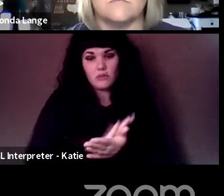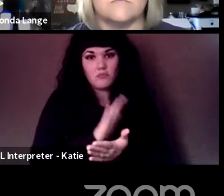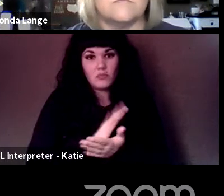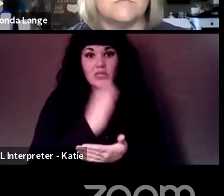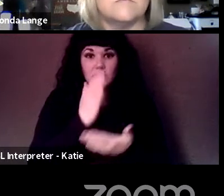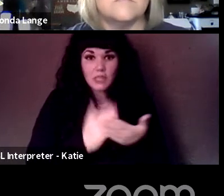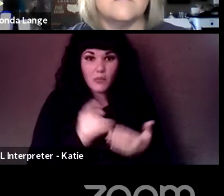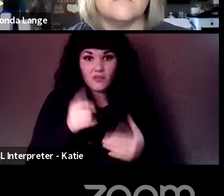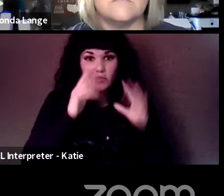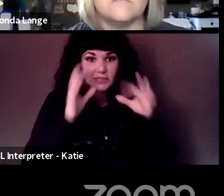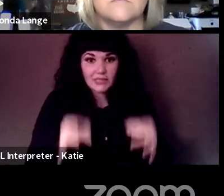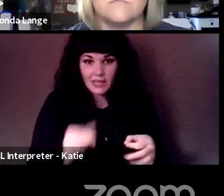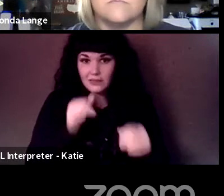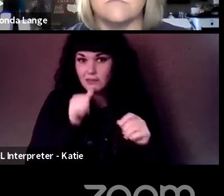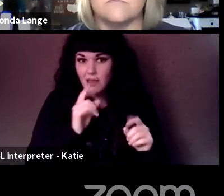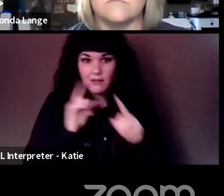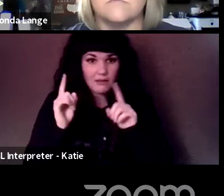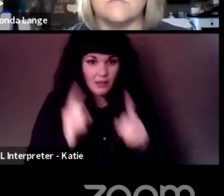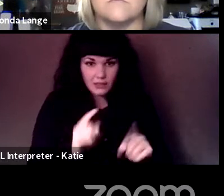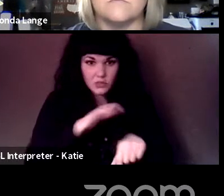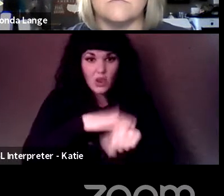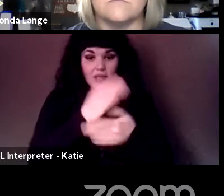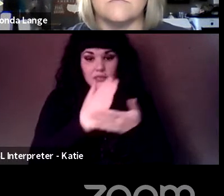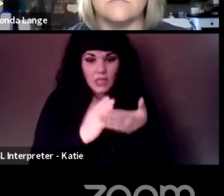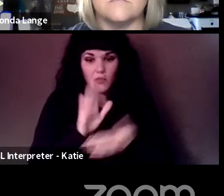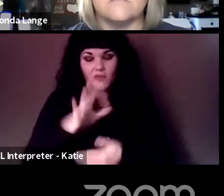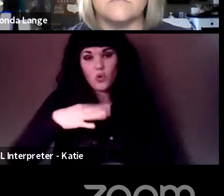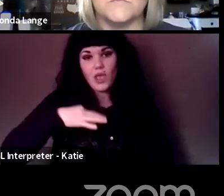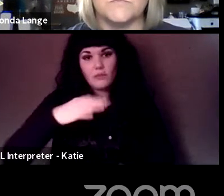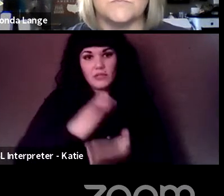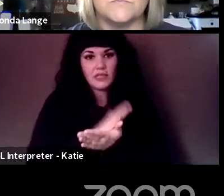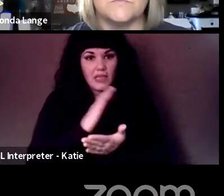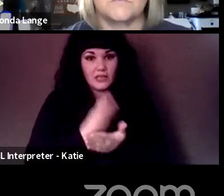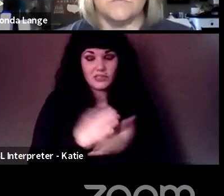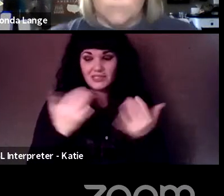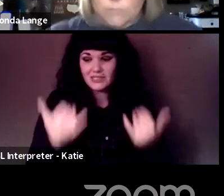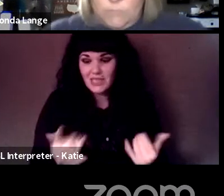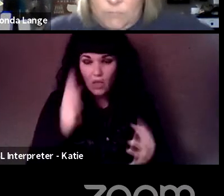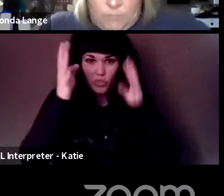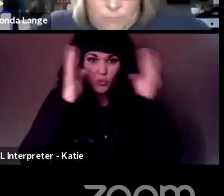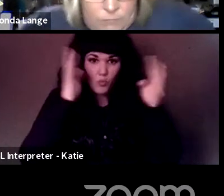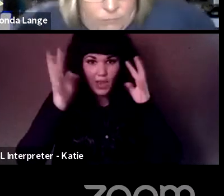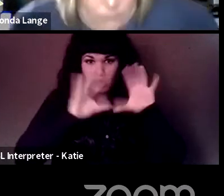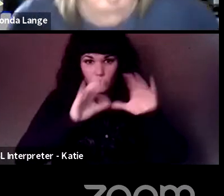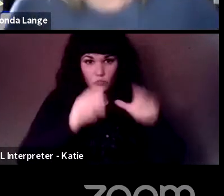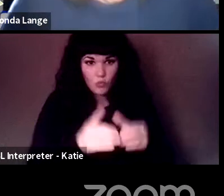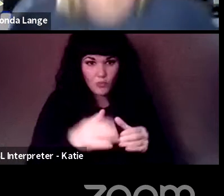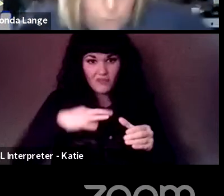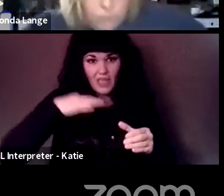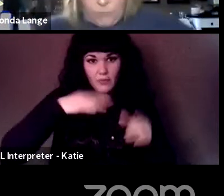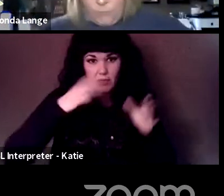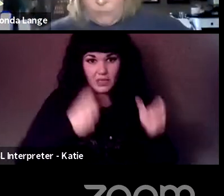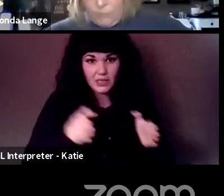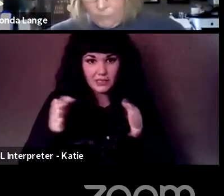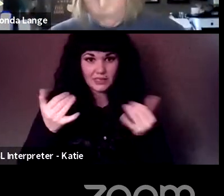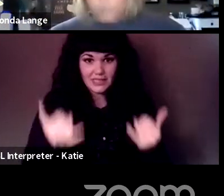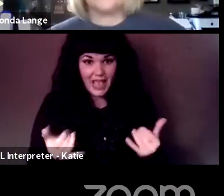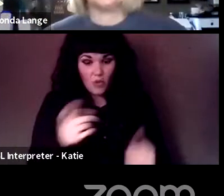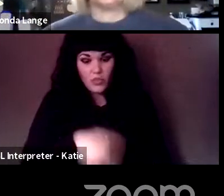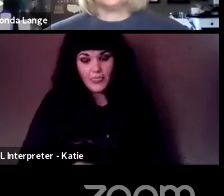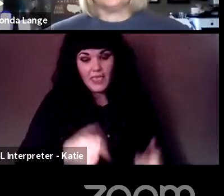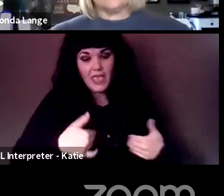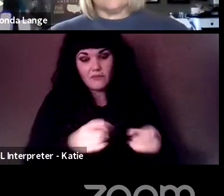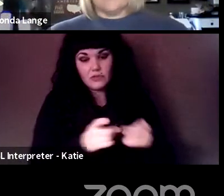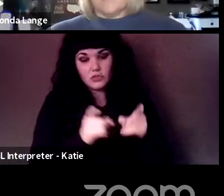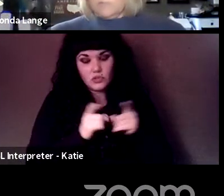of the random pool of applicants now, the other 200 people, they have it too. I went down the list,